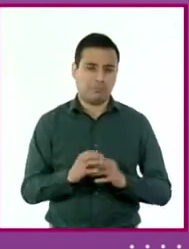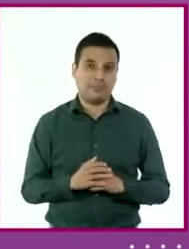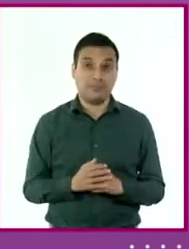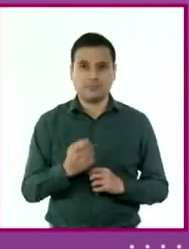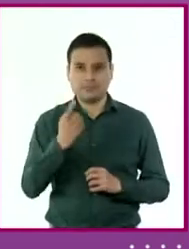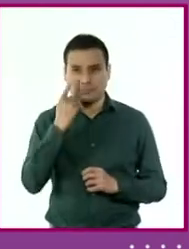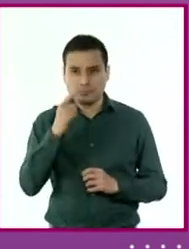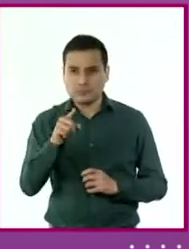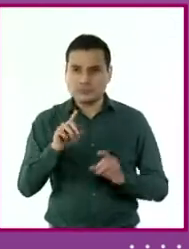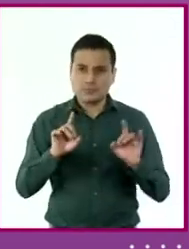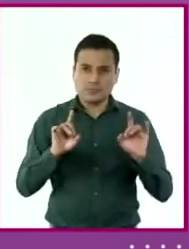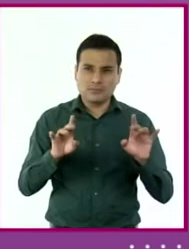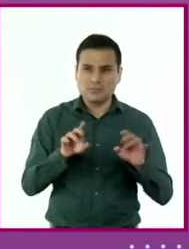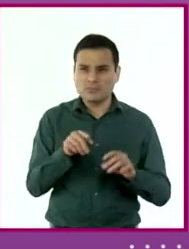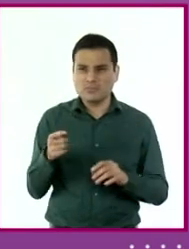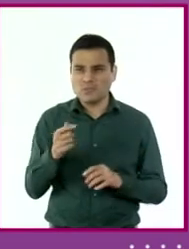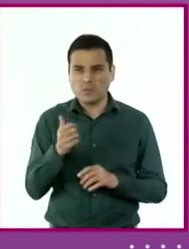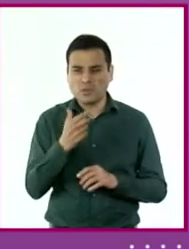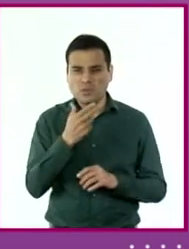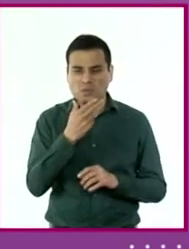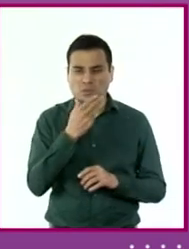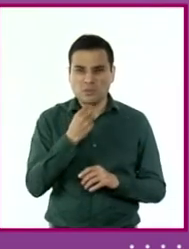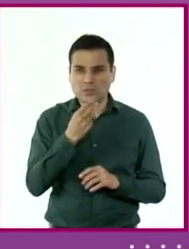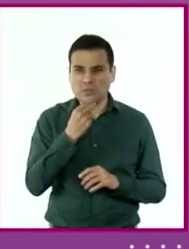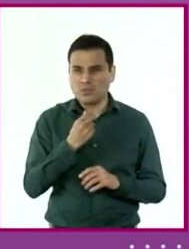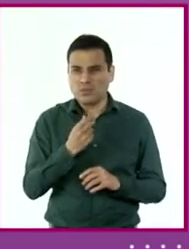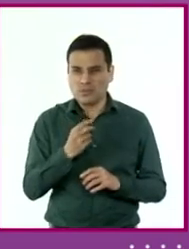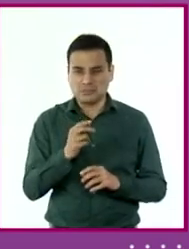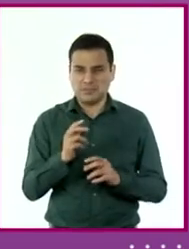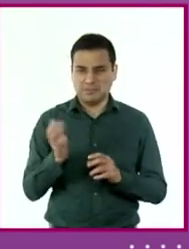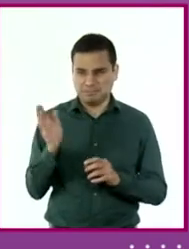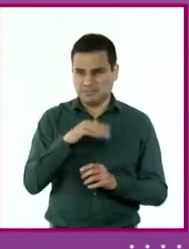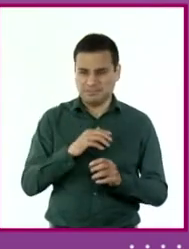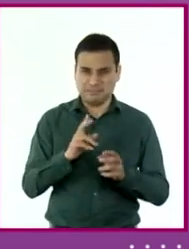boy. Hurry up, let's talk to them.